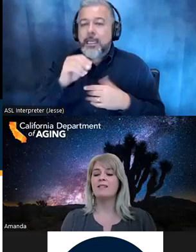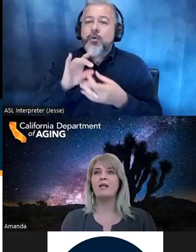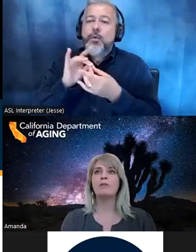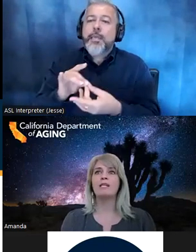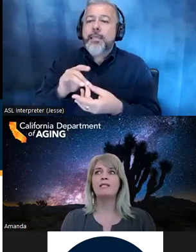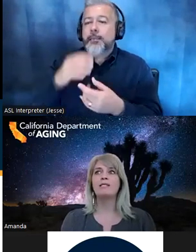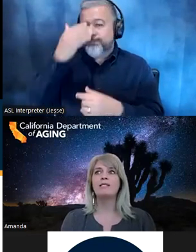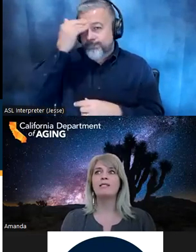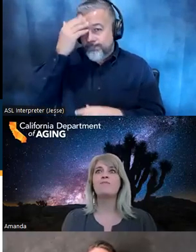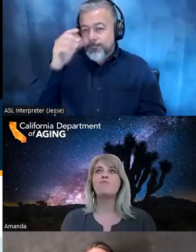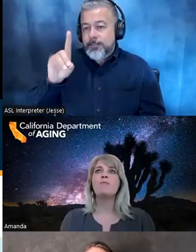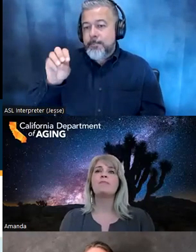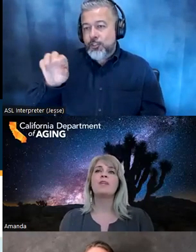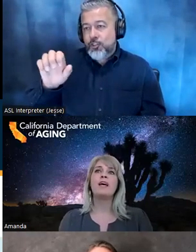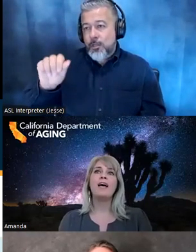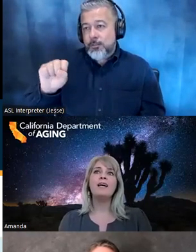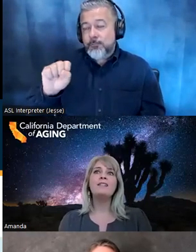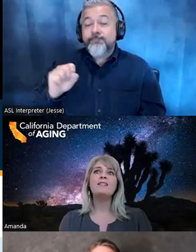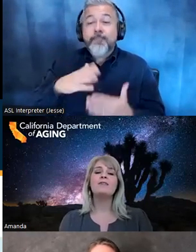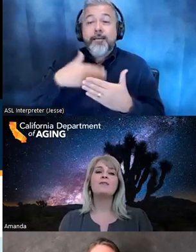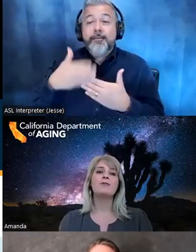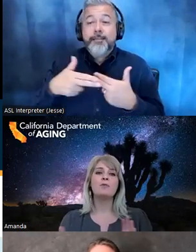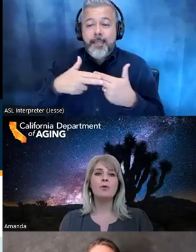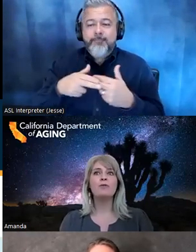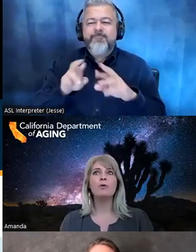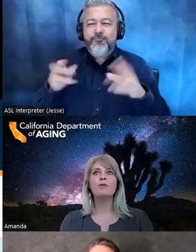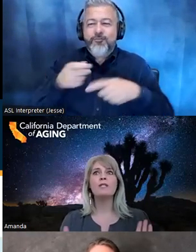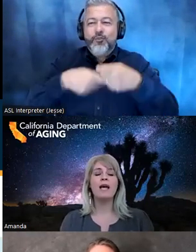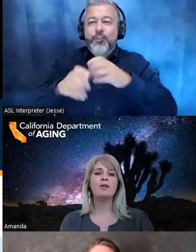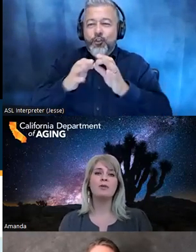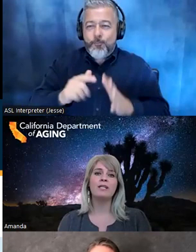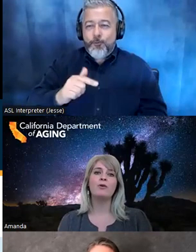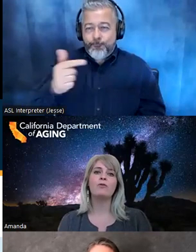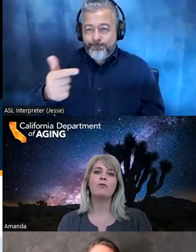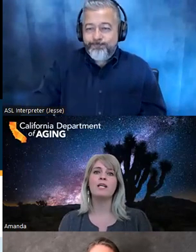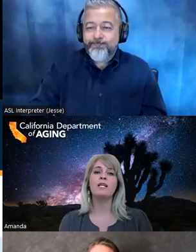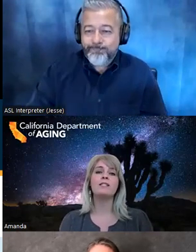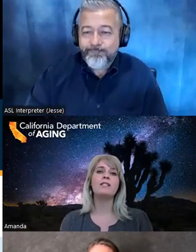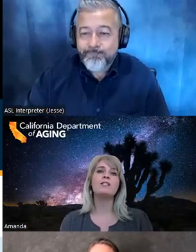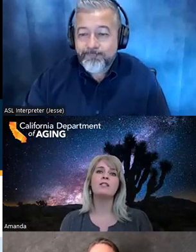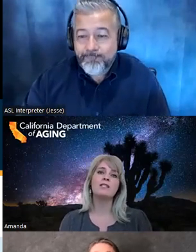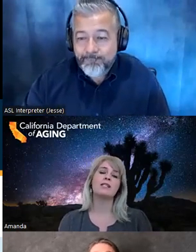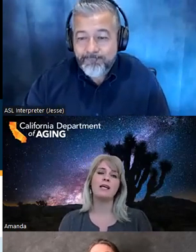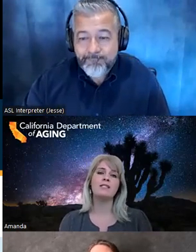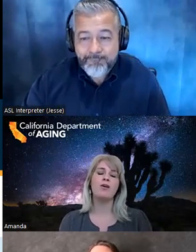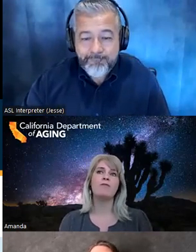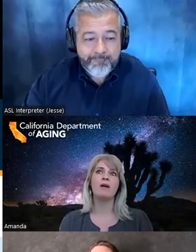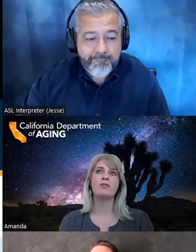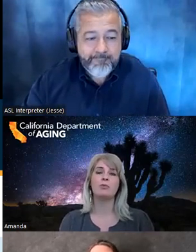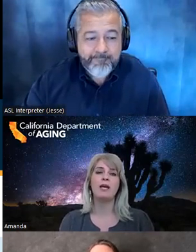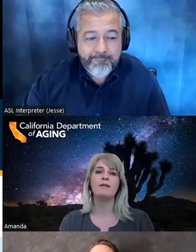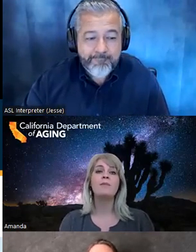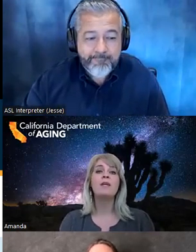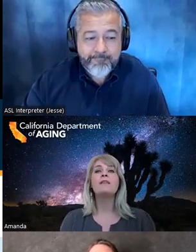Next slide, please. And furthermore, of course, accountability and oversight is key to the success of the